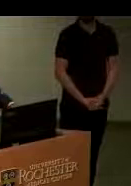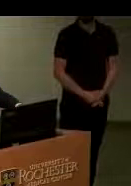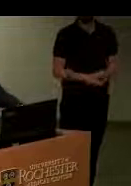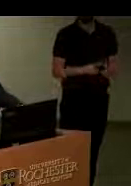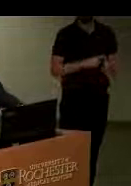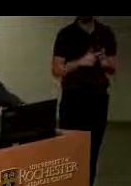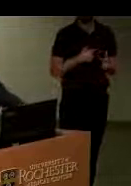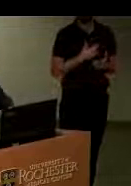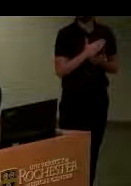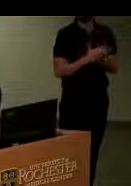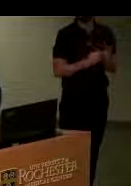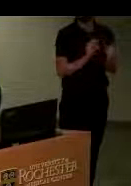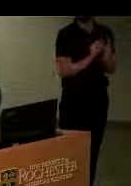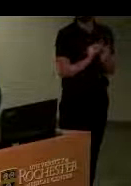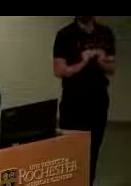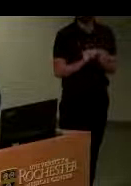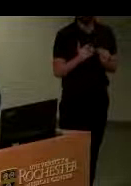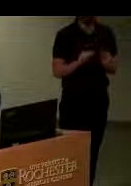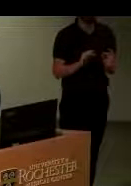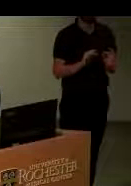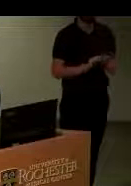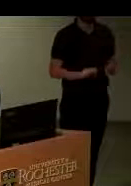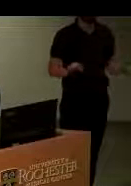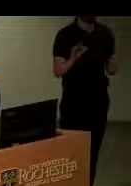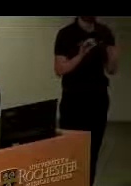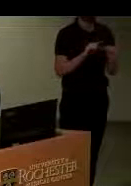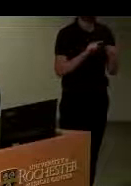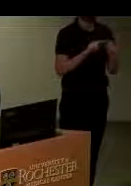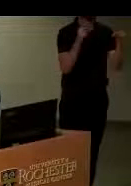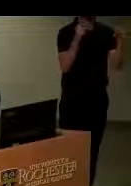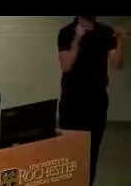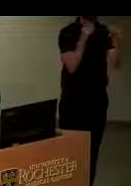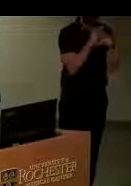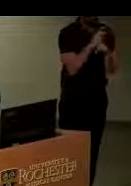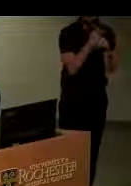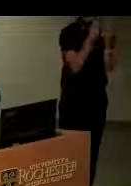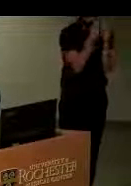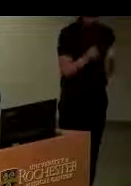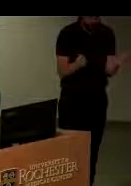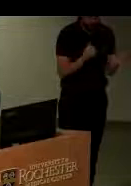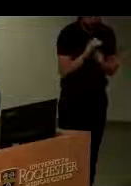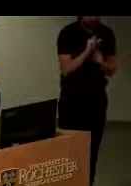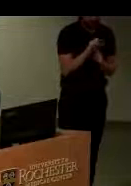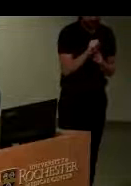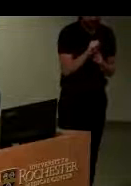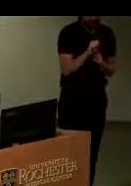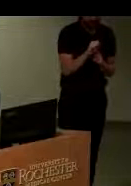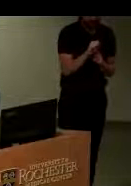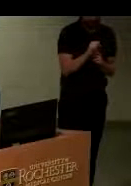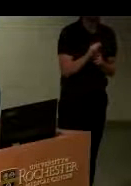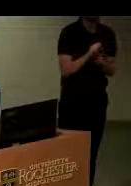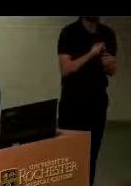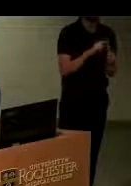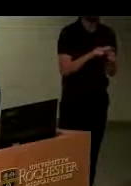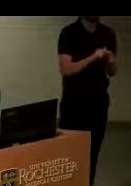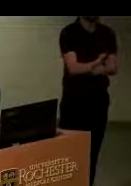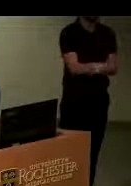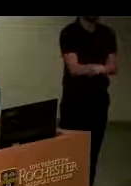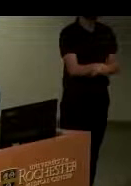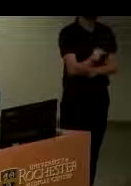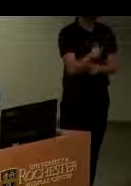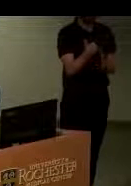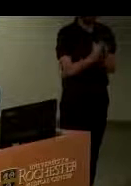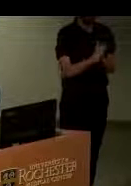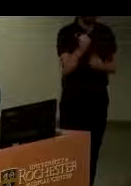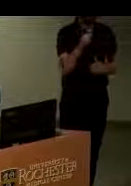few sessions that are critically important to solving those cases. Then they have an afternoon where they can ask any